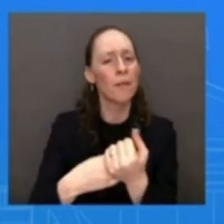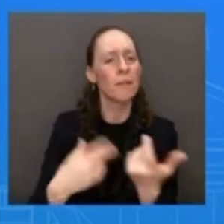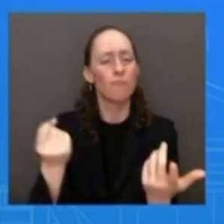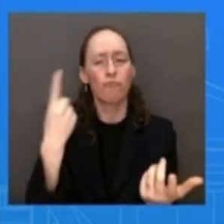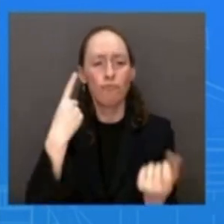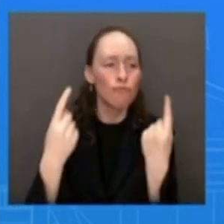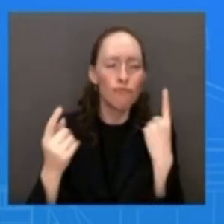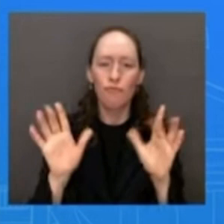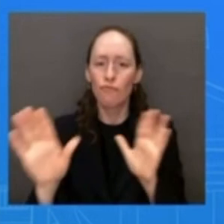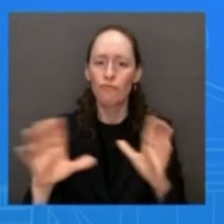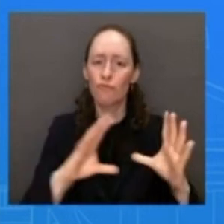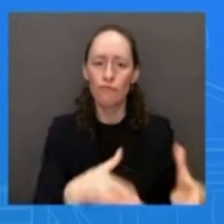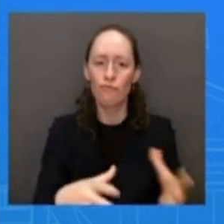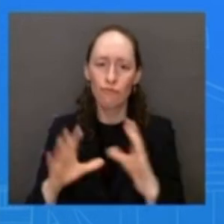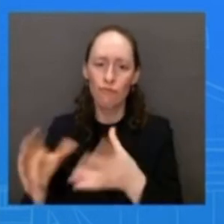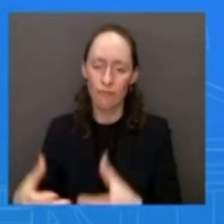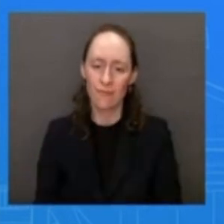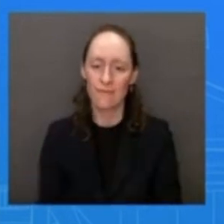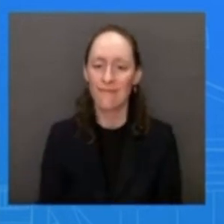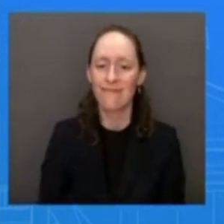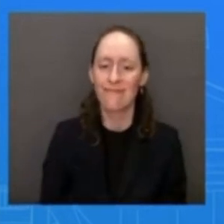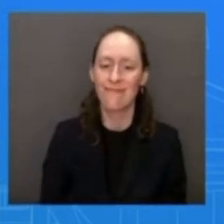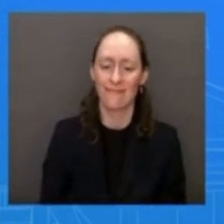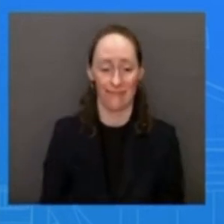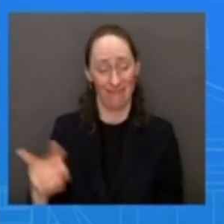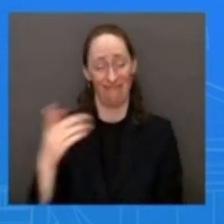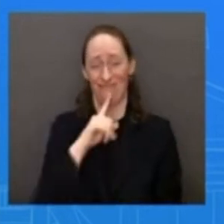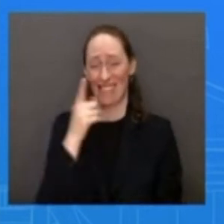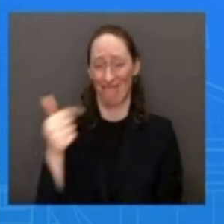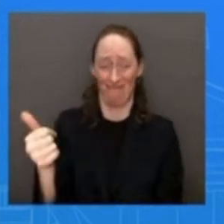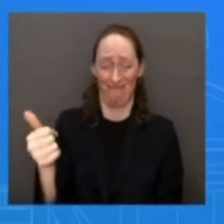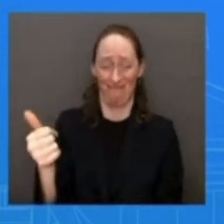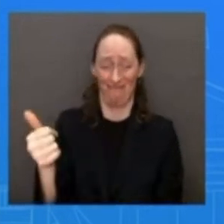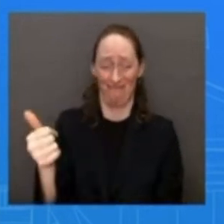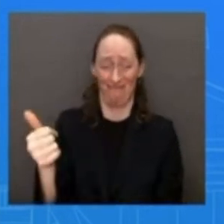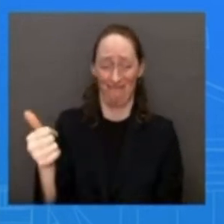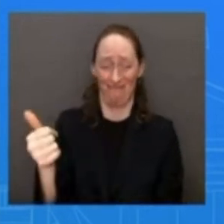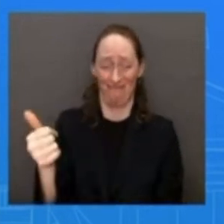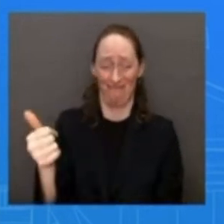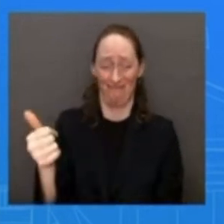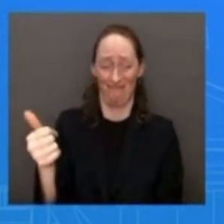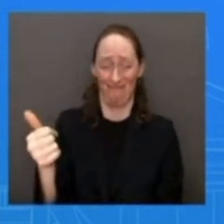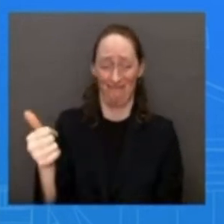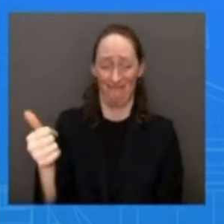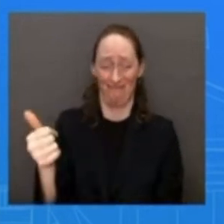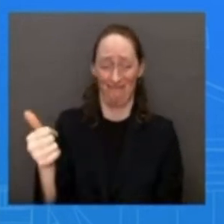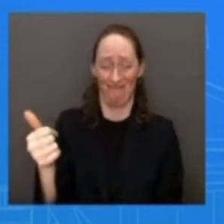reported from Finance with bipartisan support, and we urge the Senate to